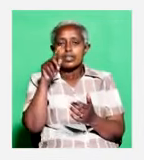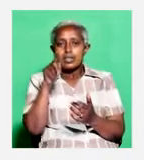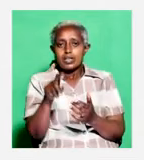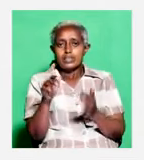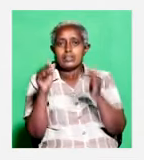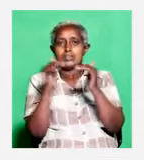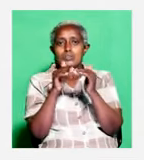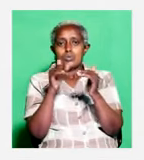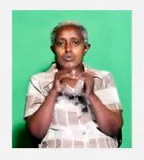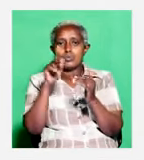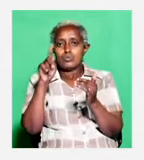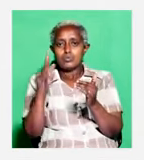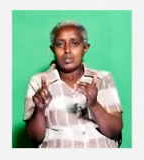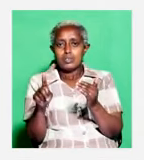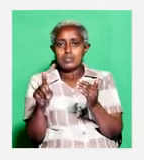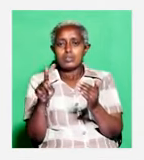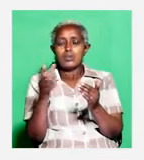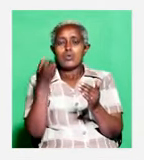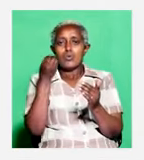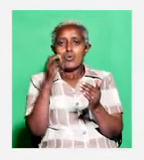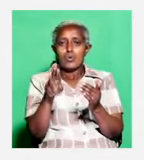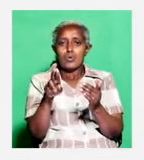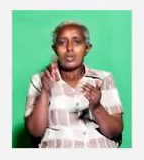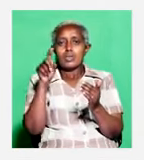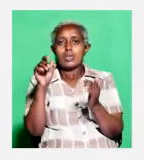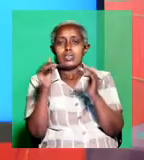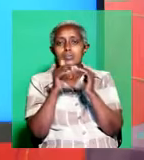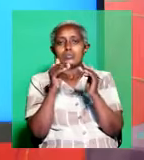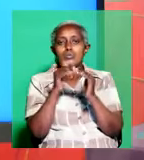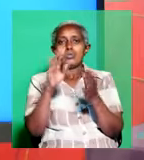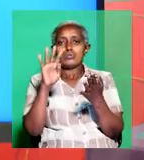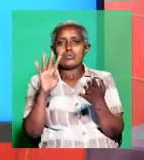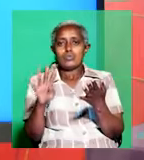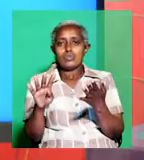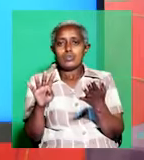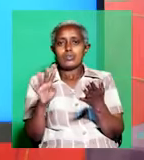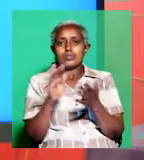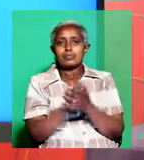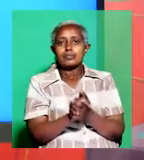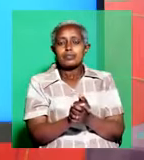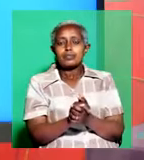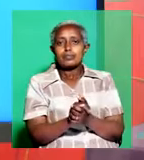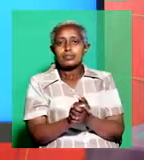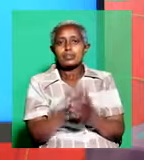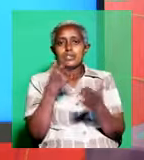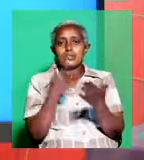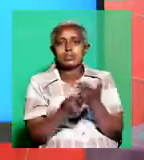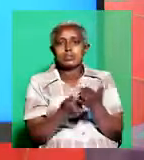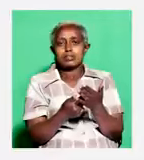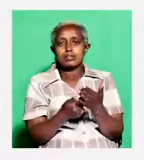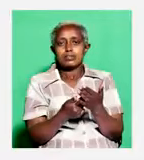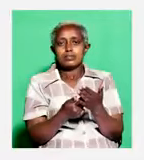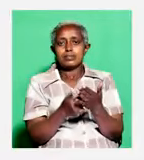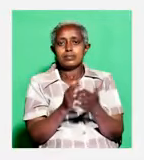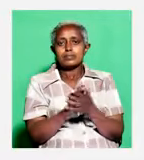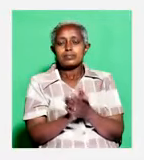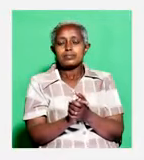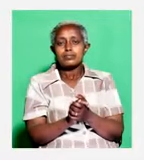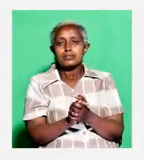x is equal to 1 or x is equal to 4. This is it.